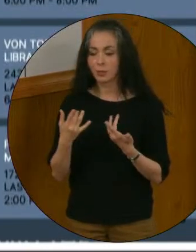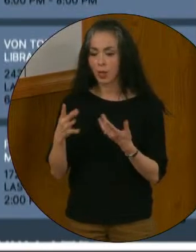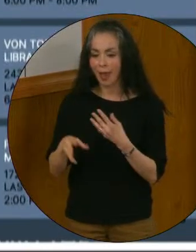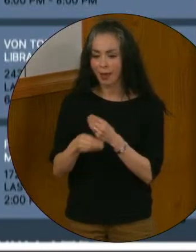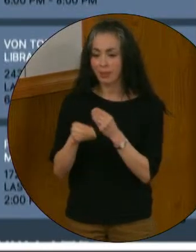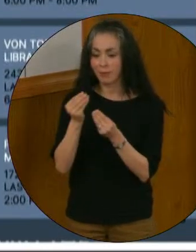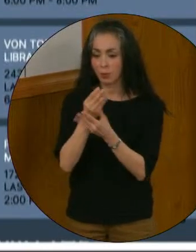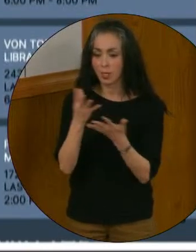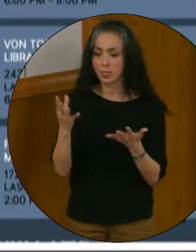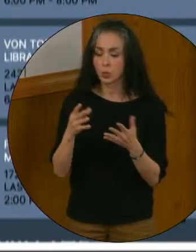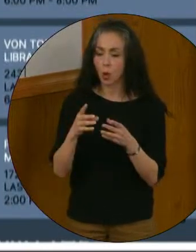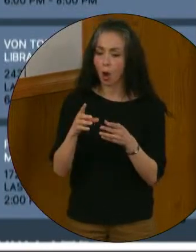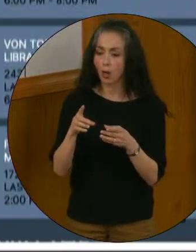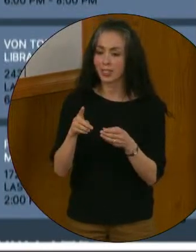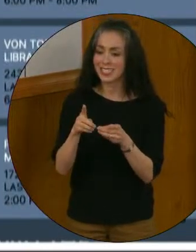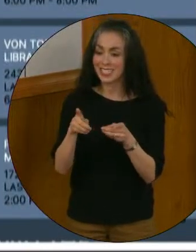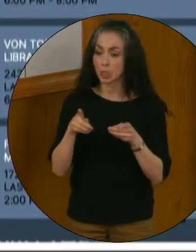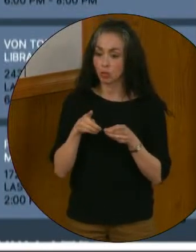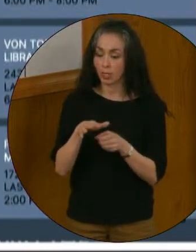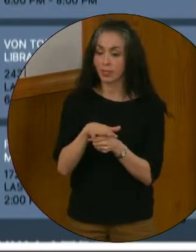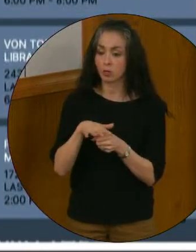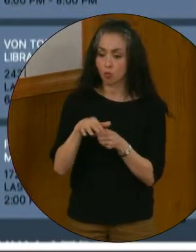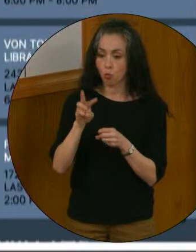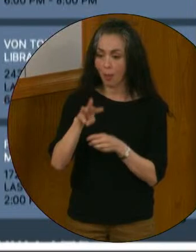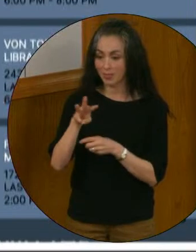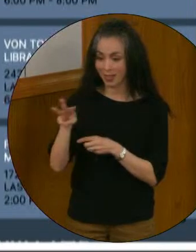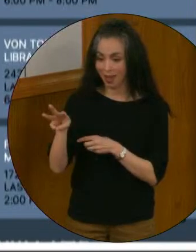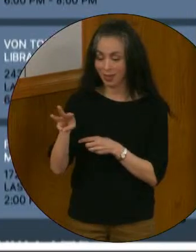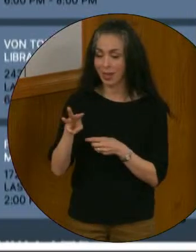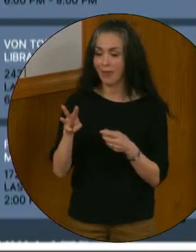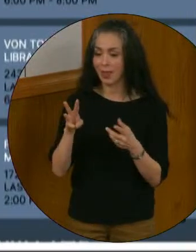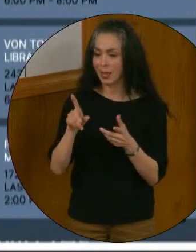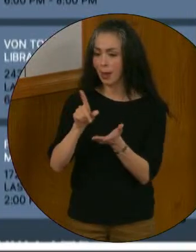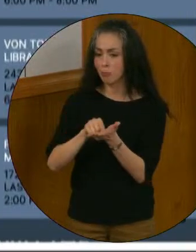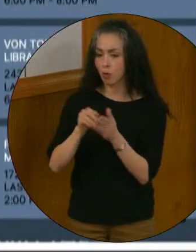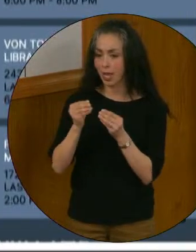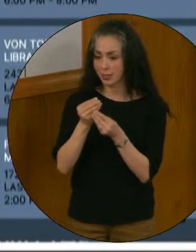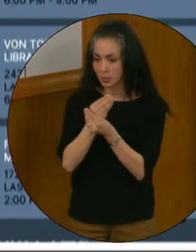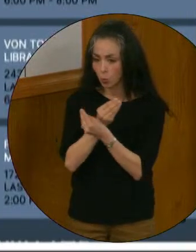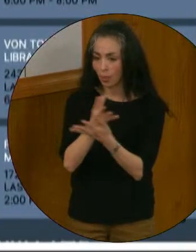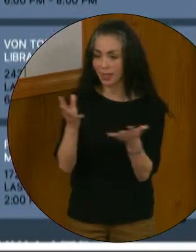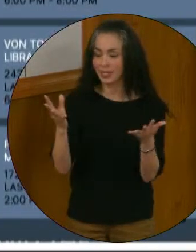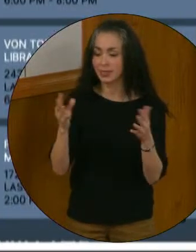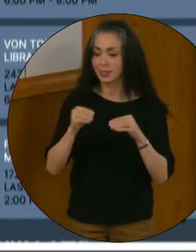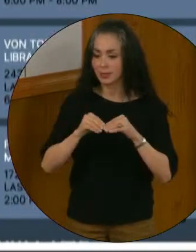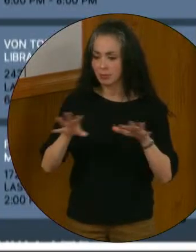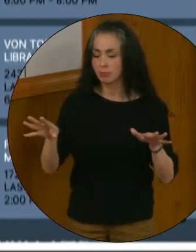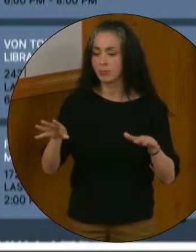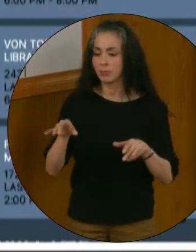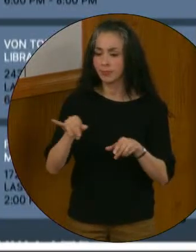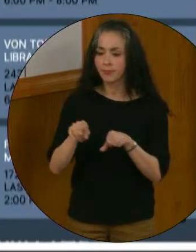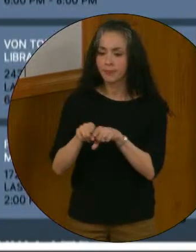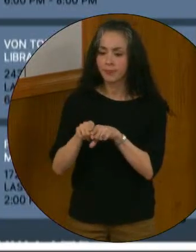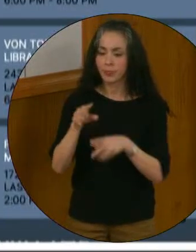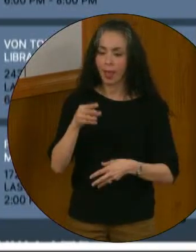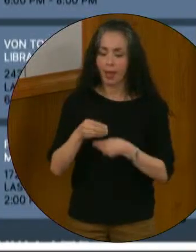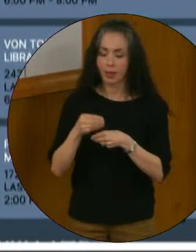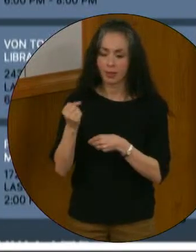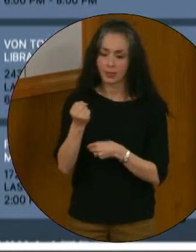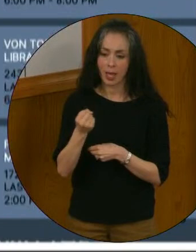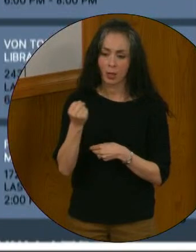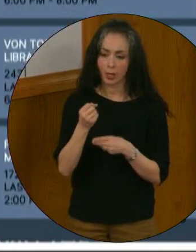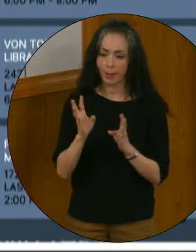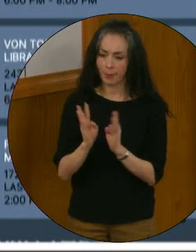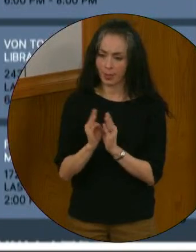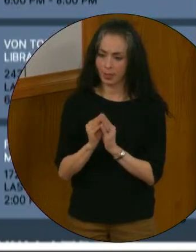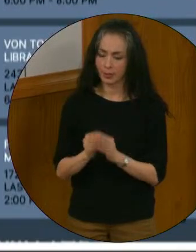to our district website, and we did a press release and subsequently also added the Saturday